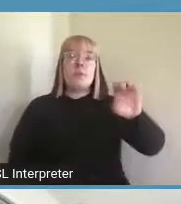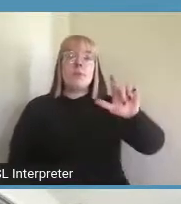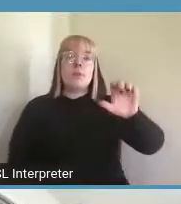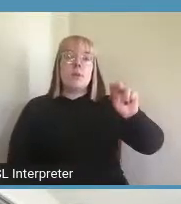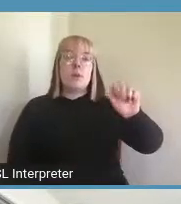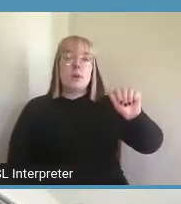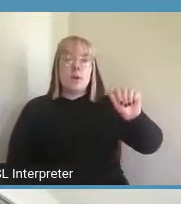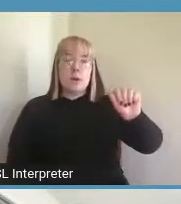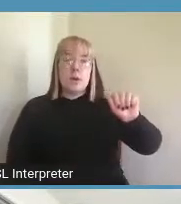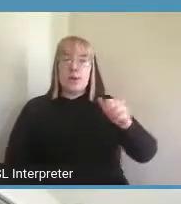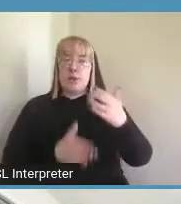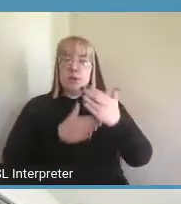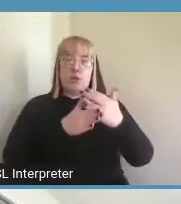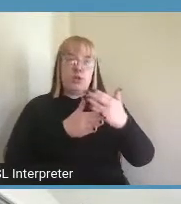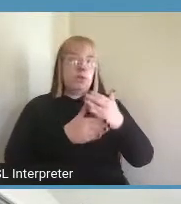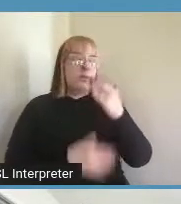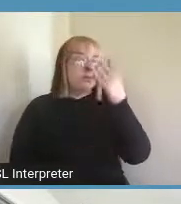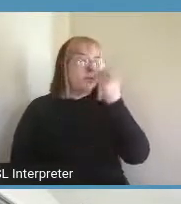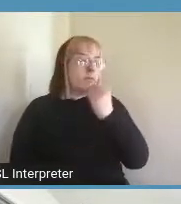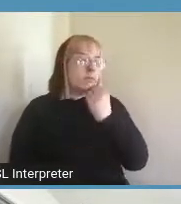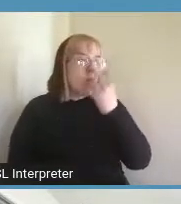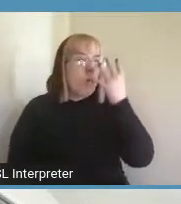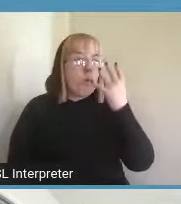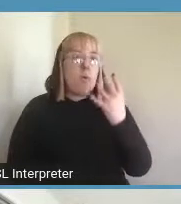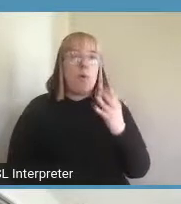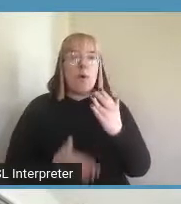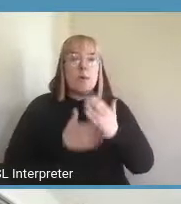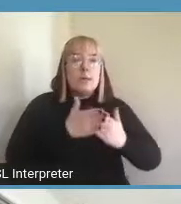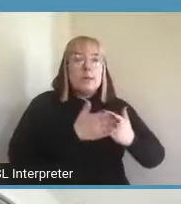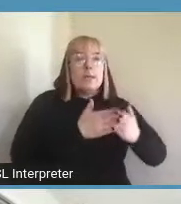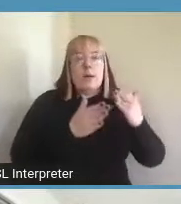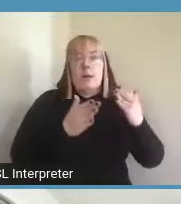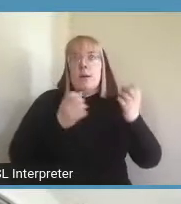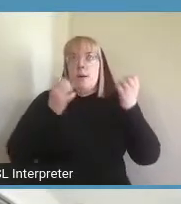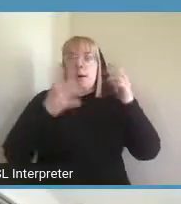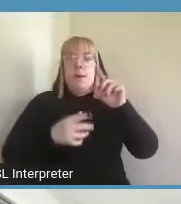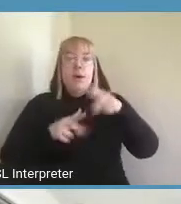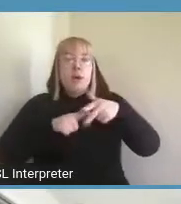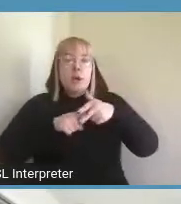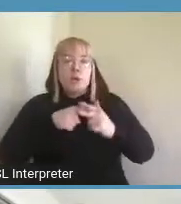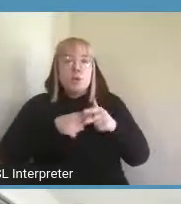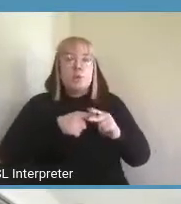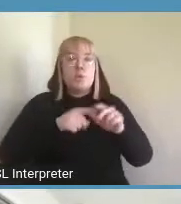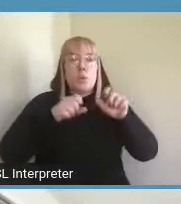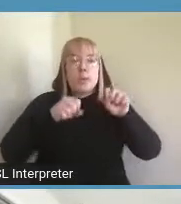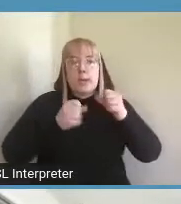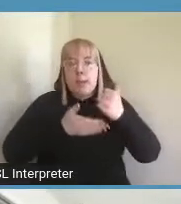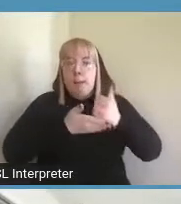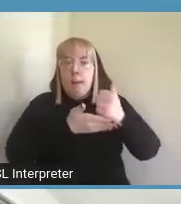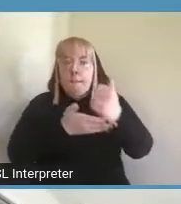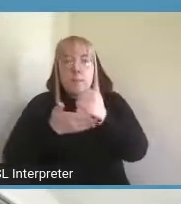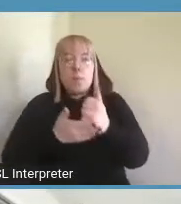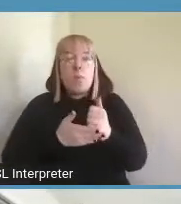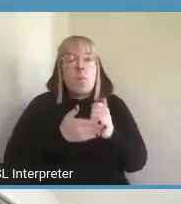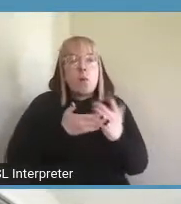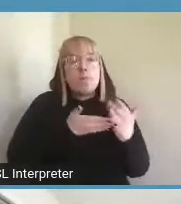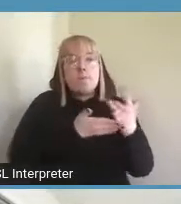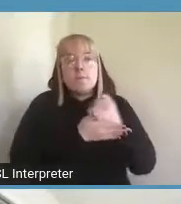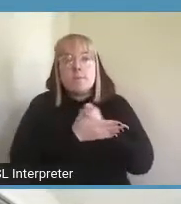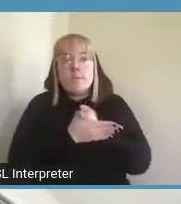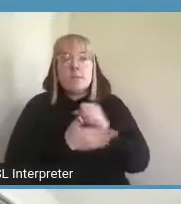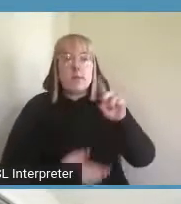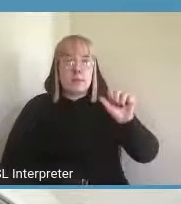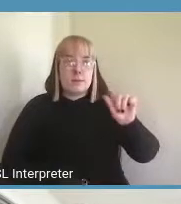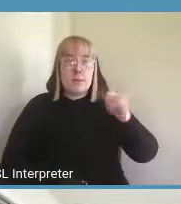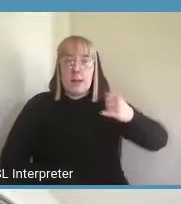Elena shared just an amazing session about all of the tools there are to help you collect data. So if you haven't watched